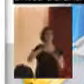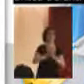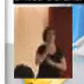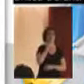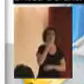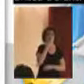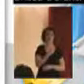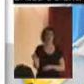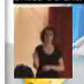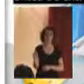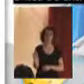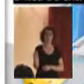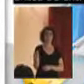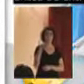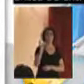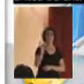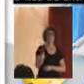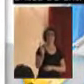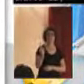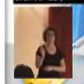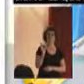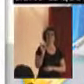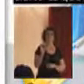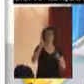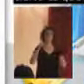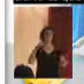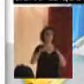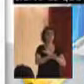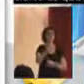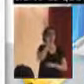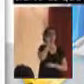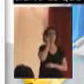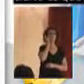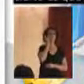contents be made accessible. However, there is a